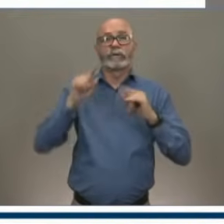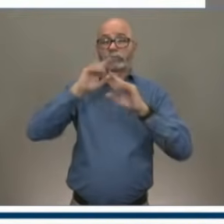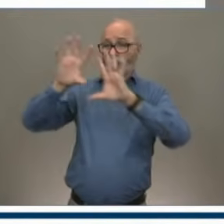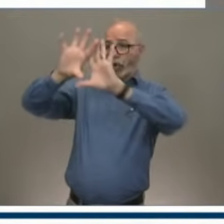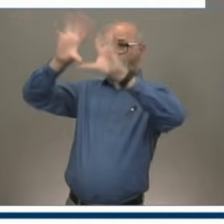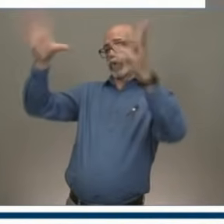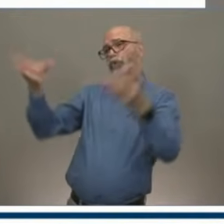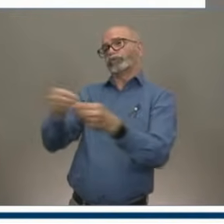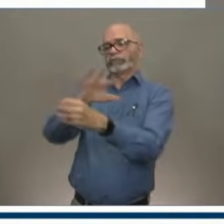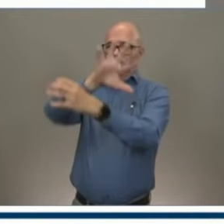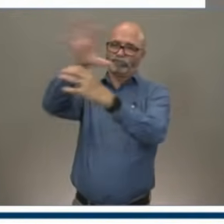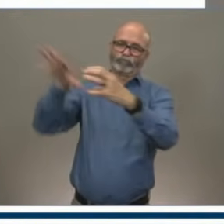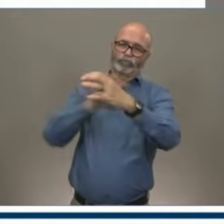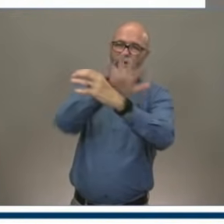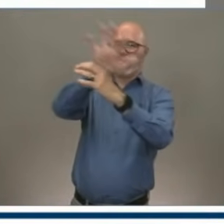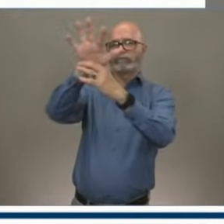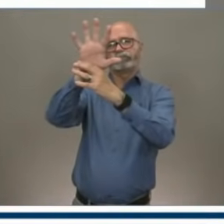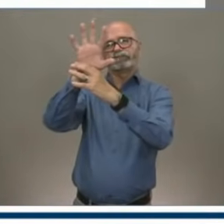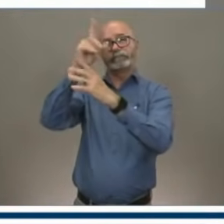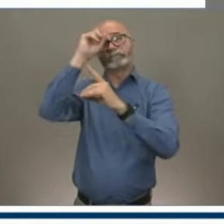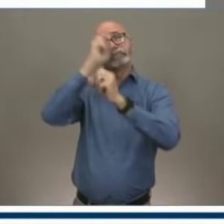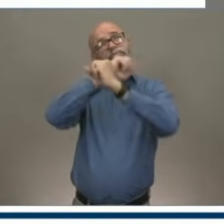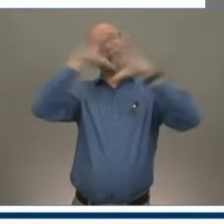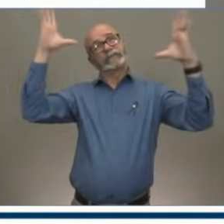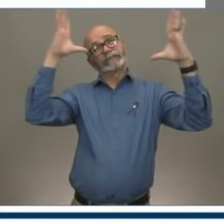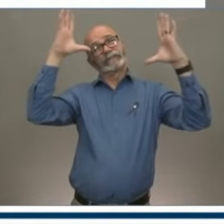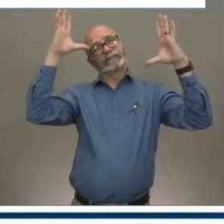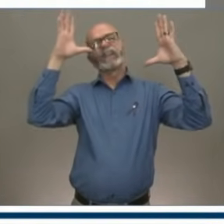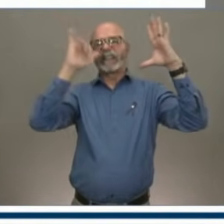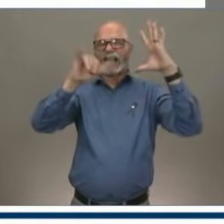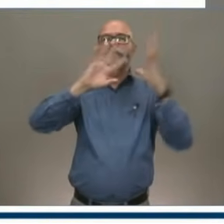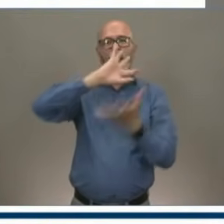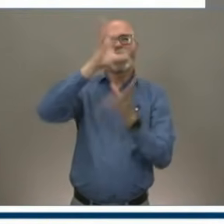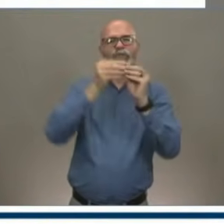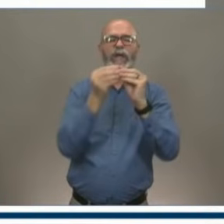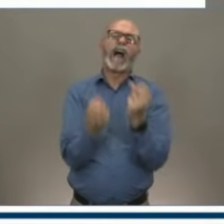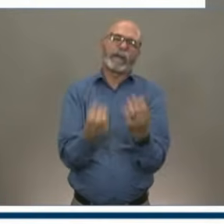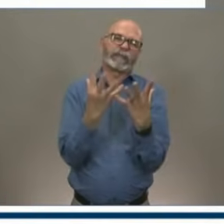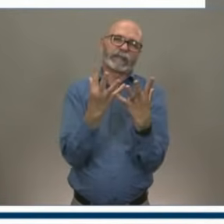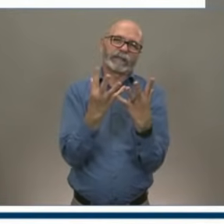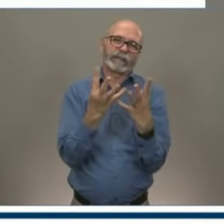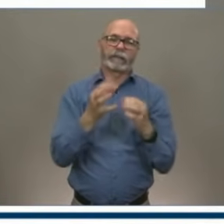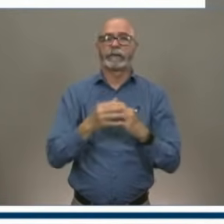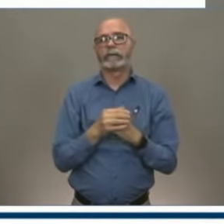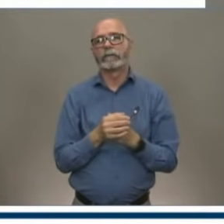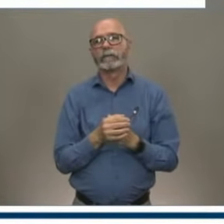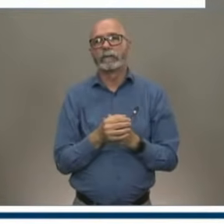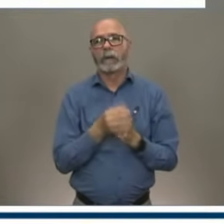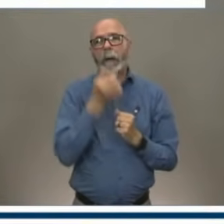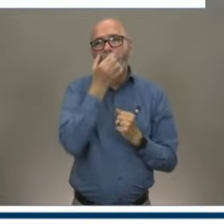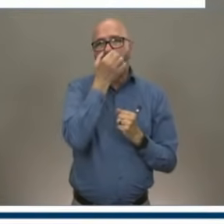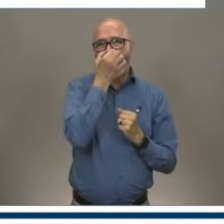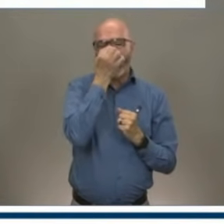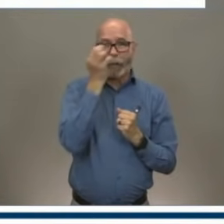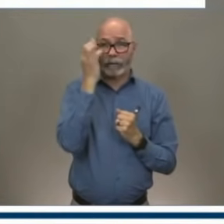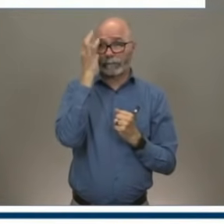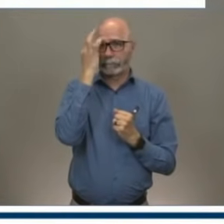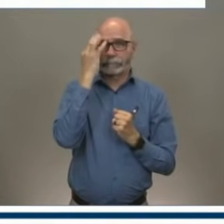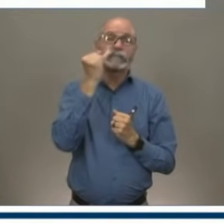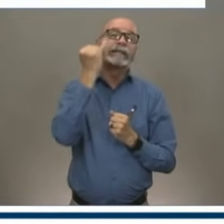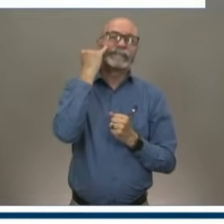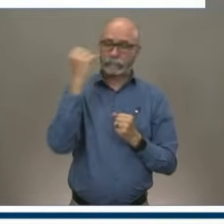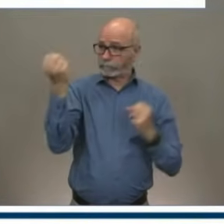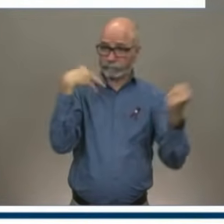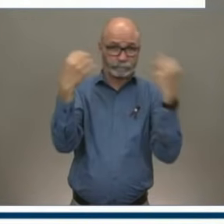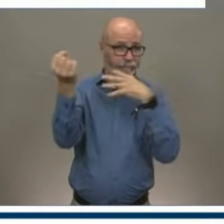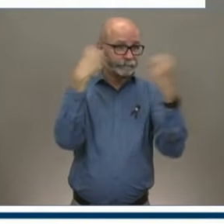picture, and that requires to put that together. We have I'm very